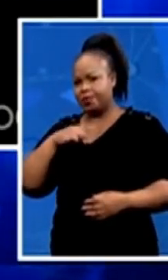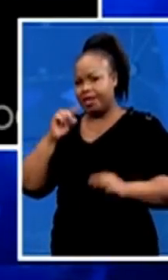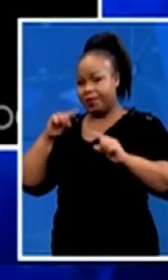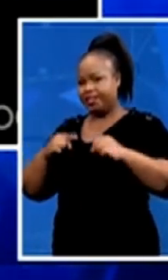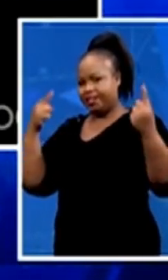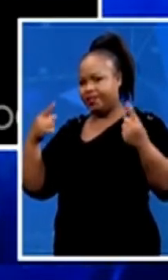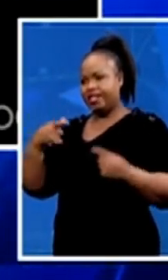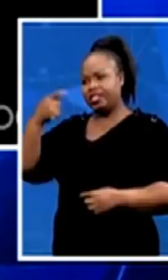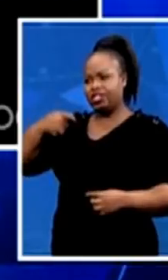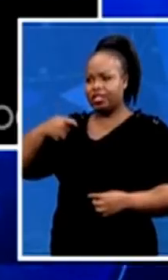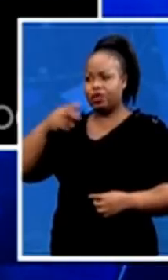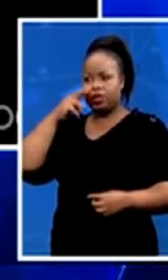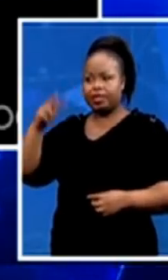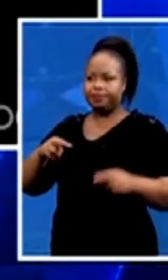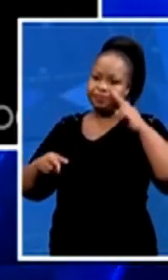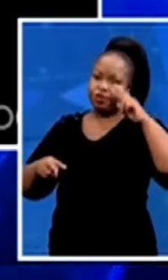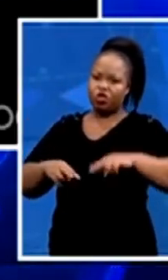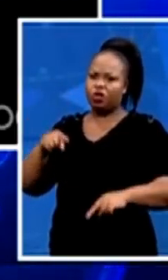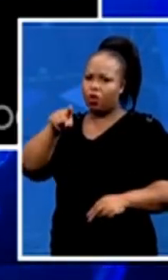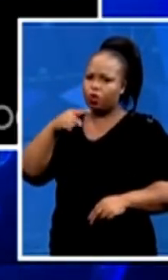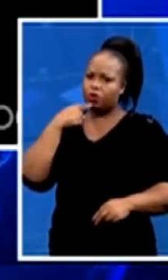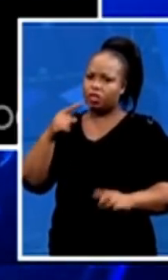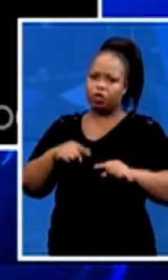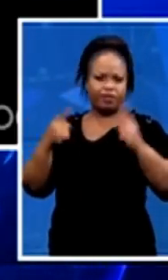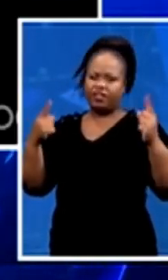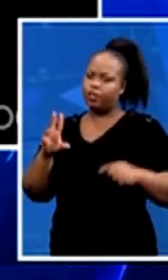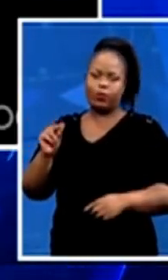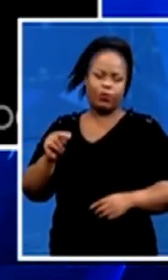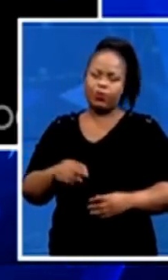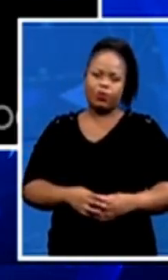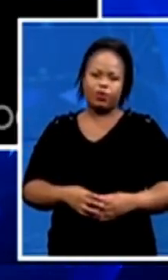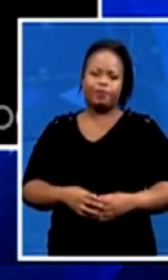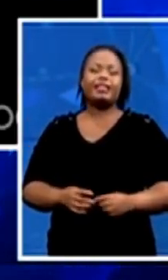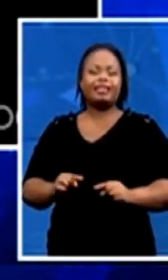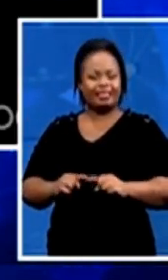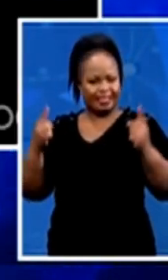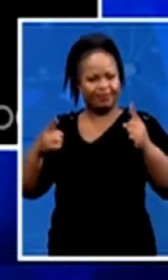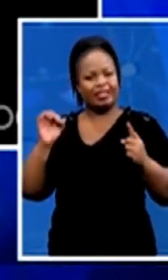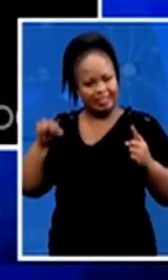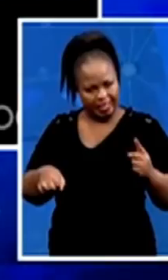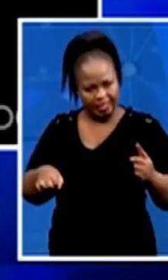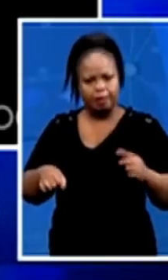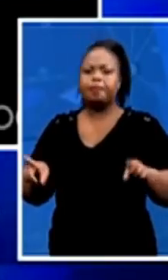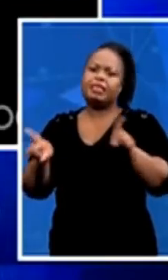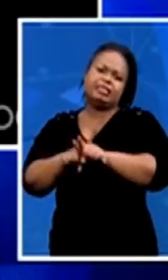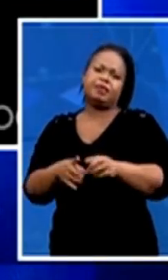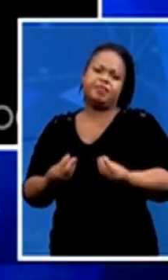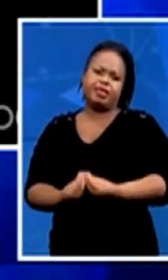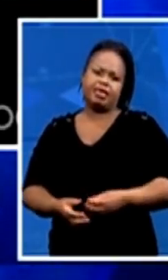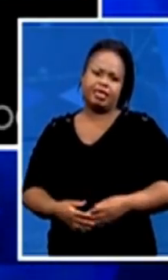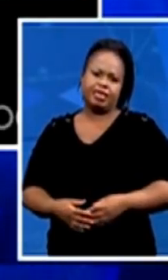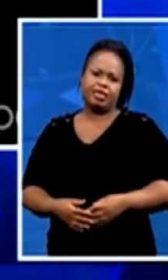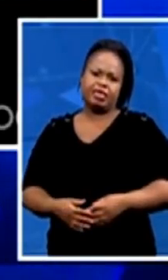completely distinct. It's not complete. They're different species of the same thing, or genus of the same thing.